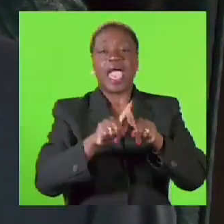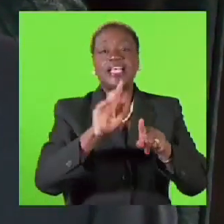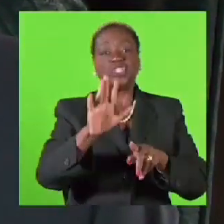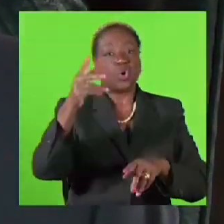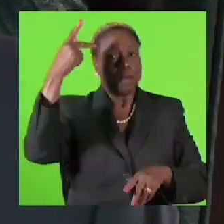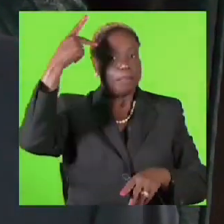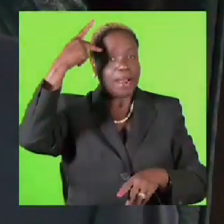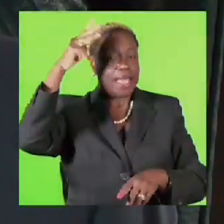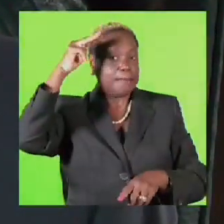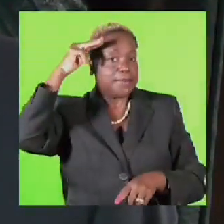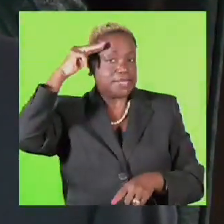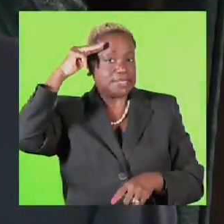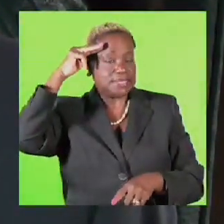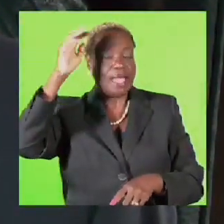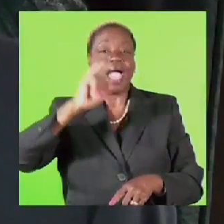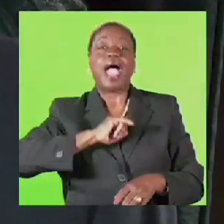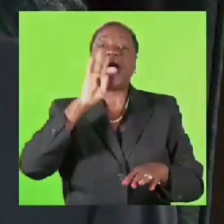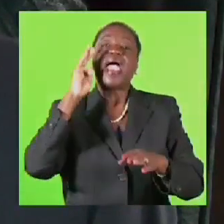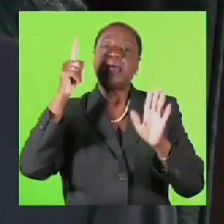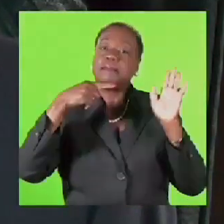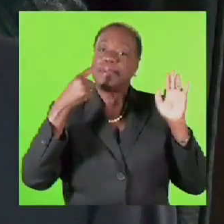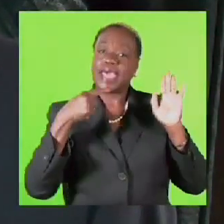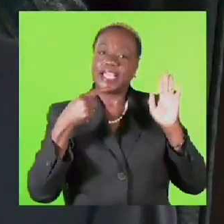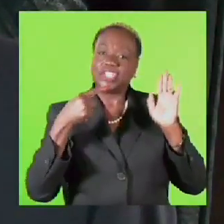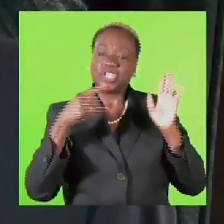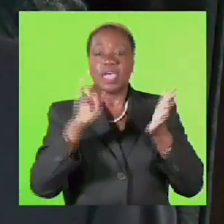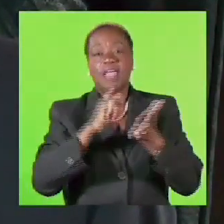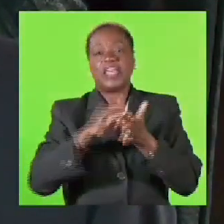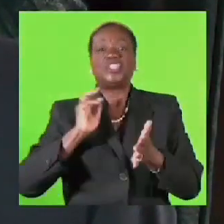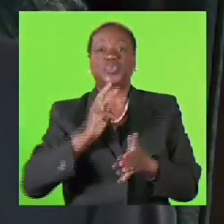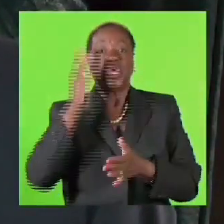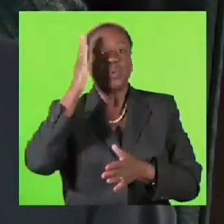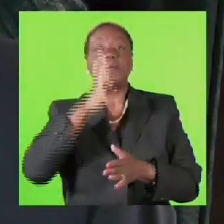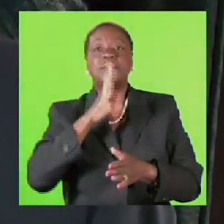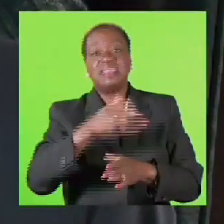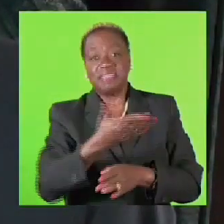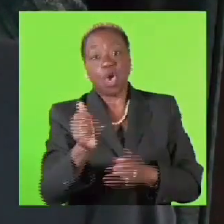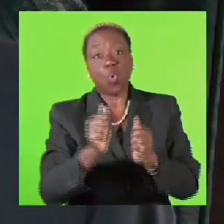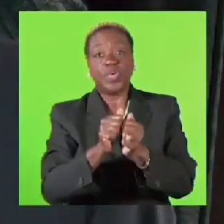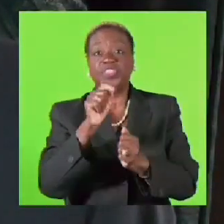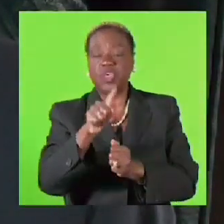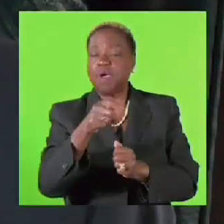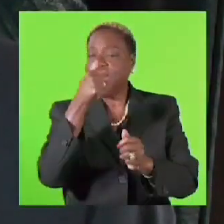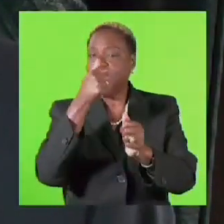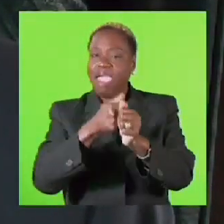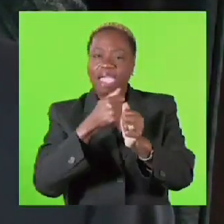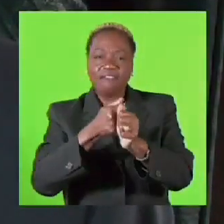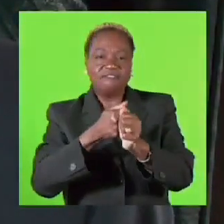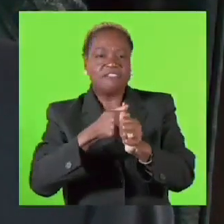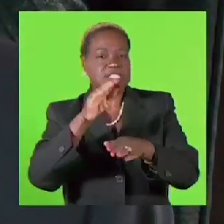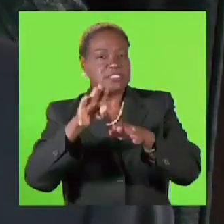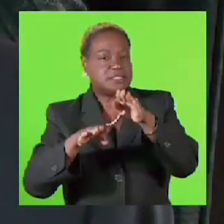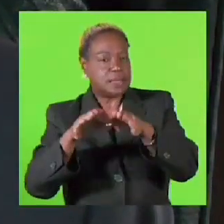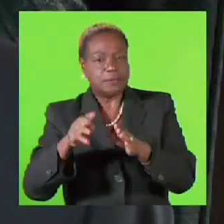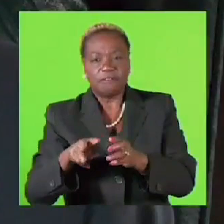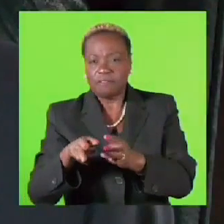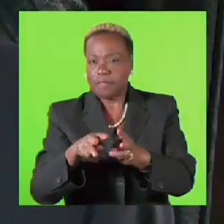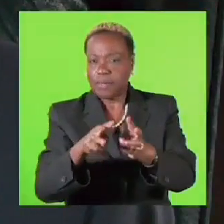pledge that we will be there with you at every stage of this massive rebuilding and reconstruction